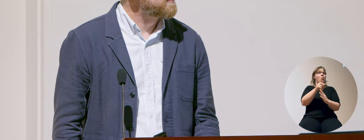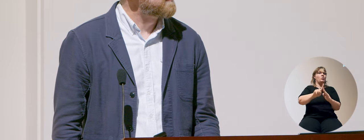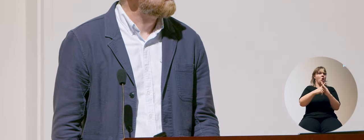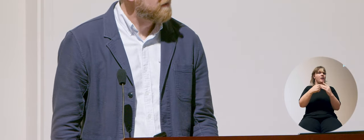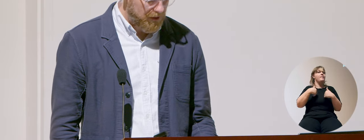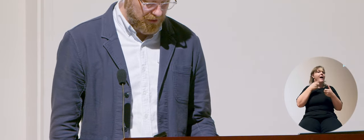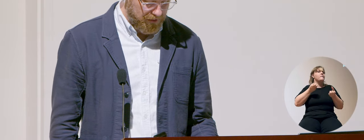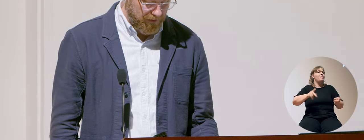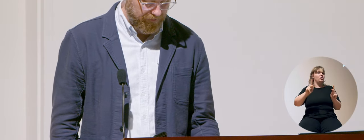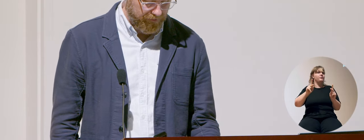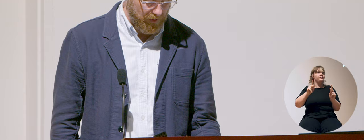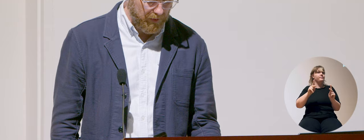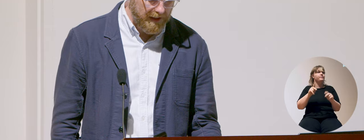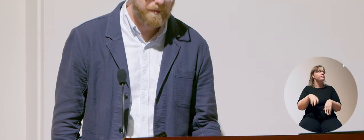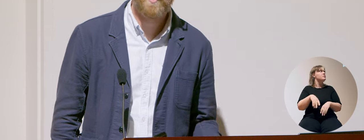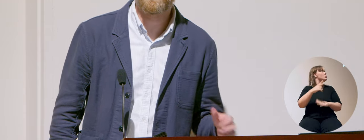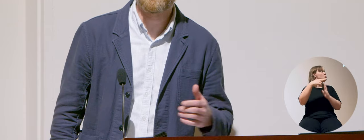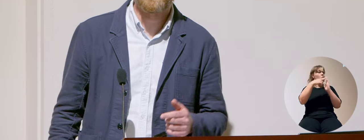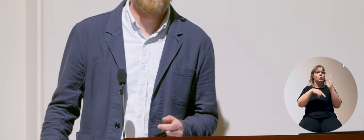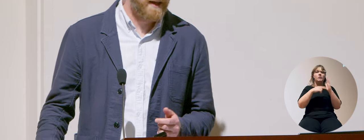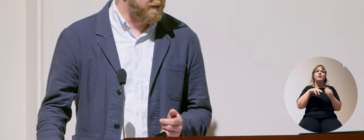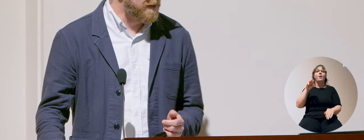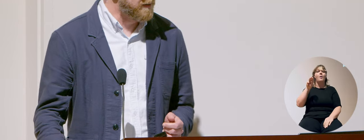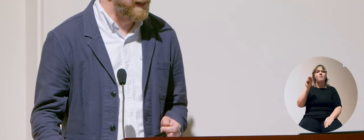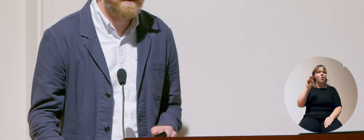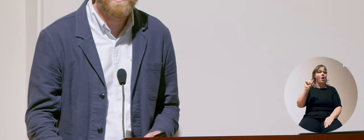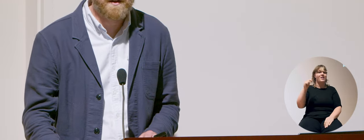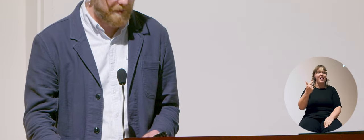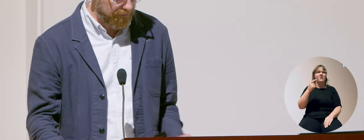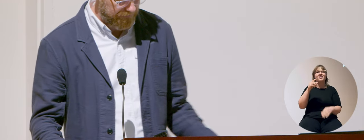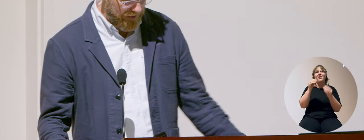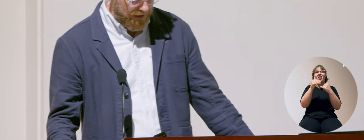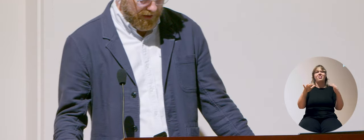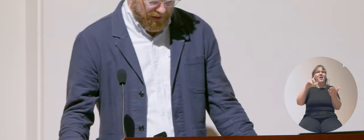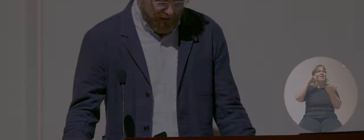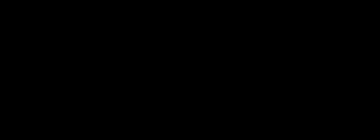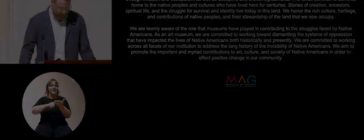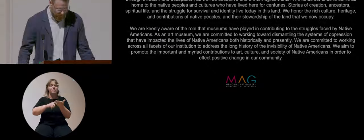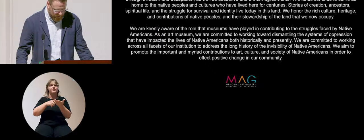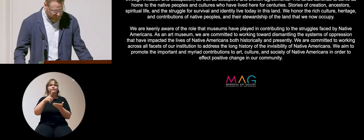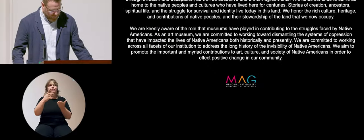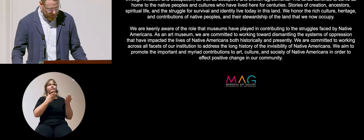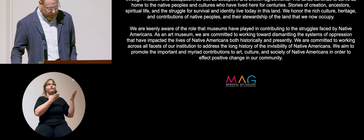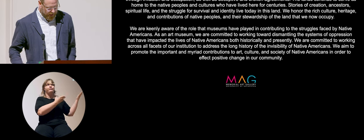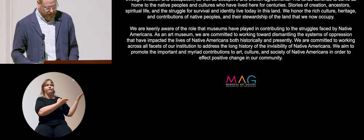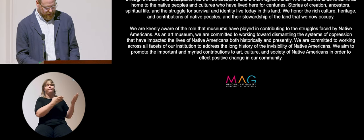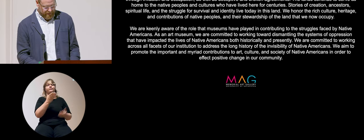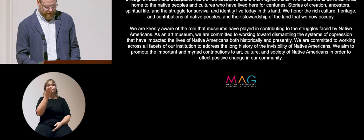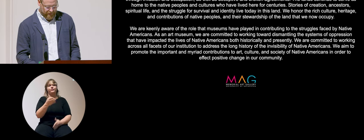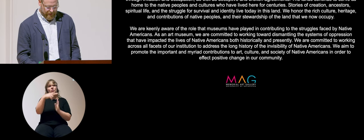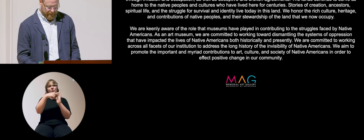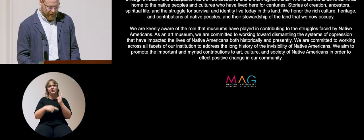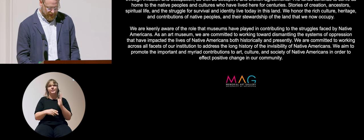given permission to read Memorial Art Gallery's land acknowledgement. The Memorial Art Gallery